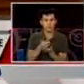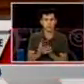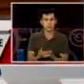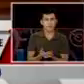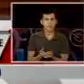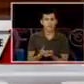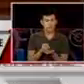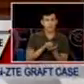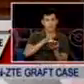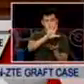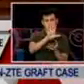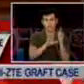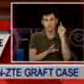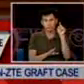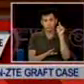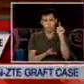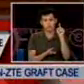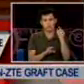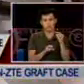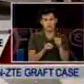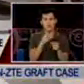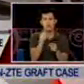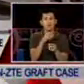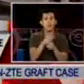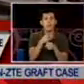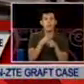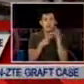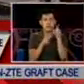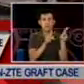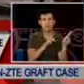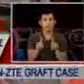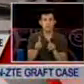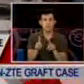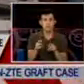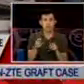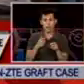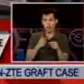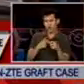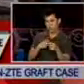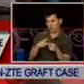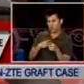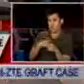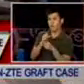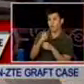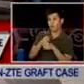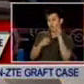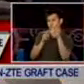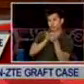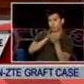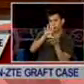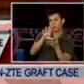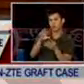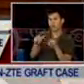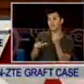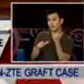This power presentation was prepared by whom? It was prepared by me with the assistance of